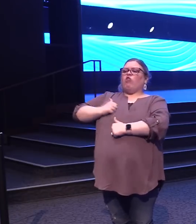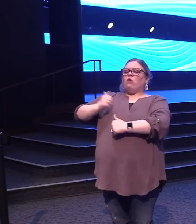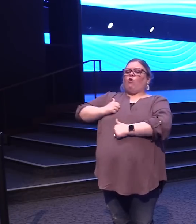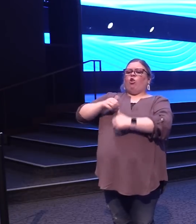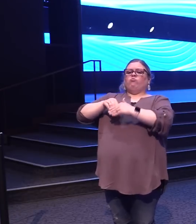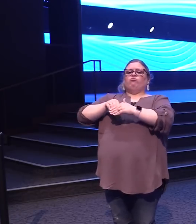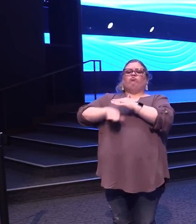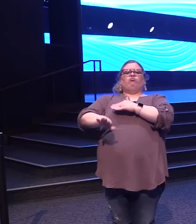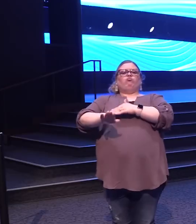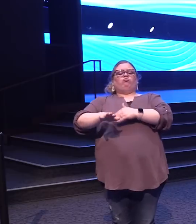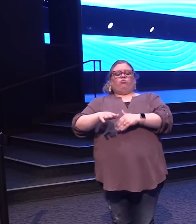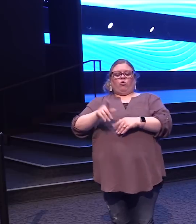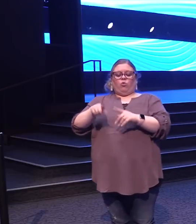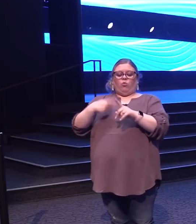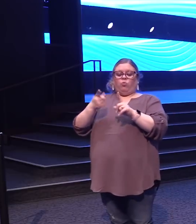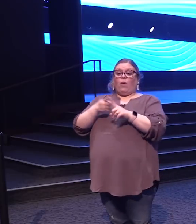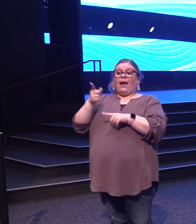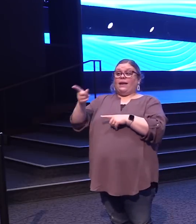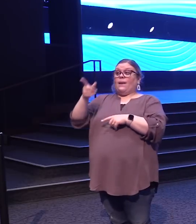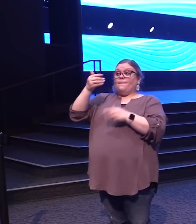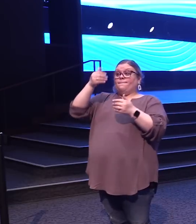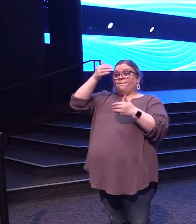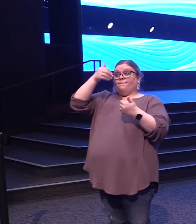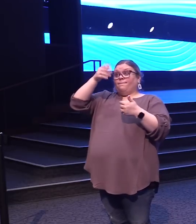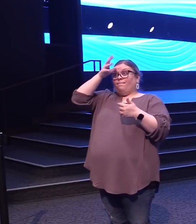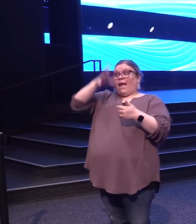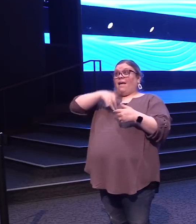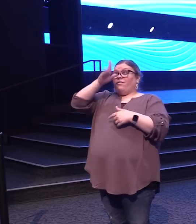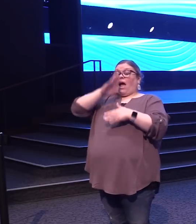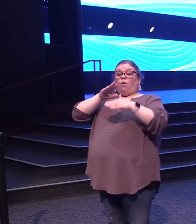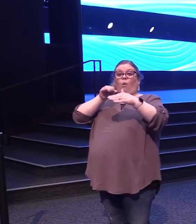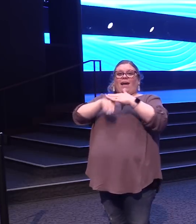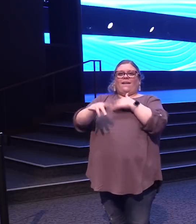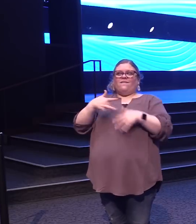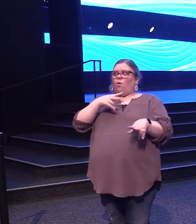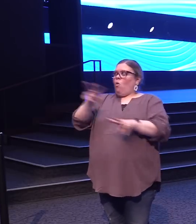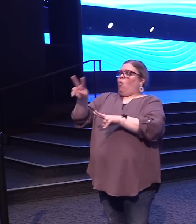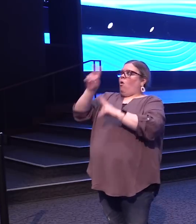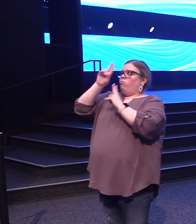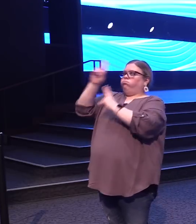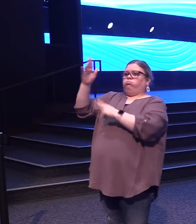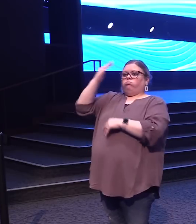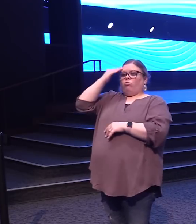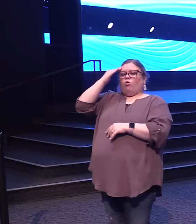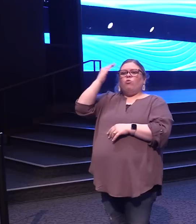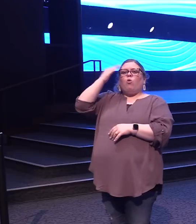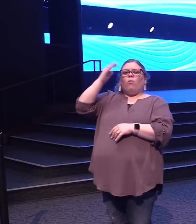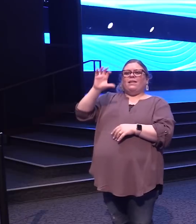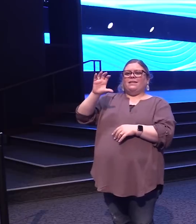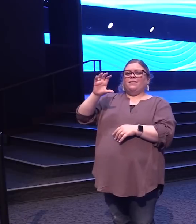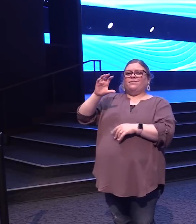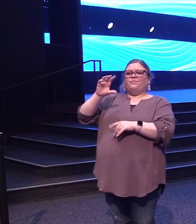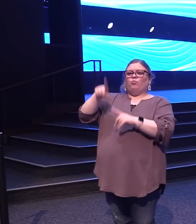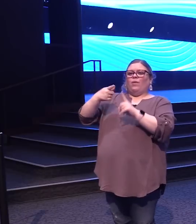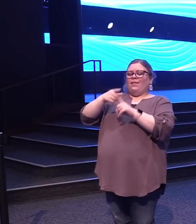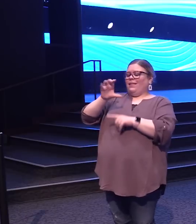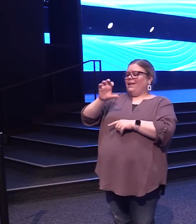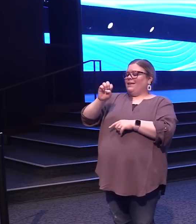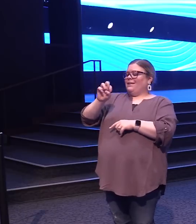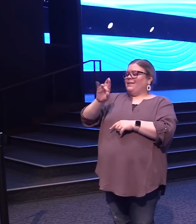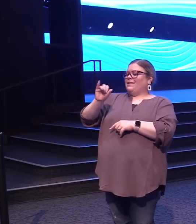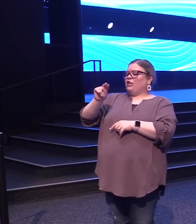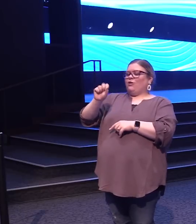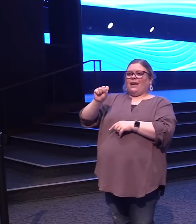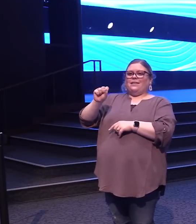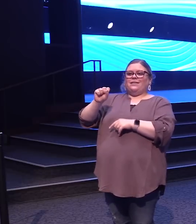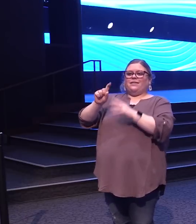room, a man of God, but a man of great humility. But when the Syrians were having to flee, all we